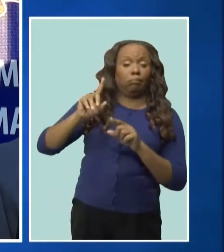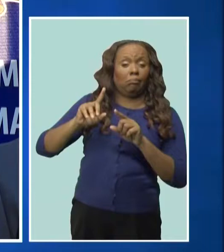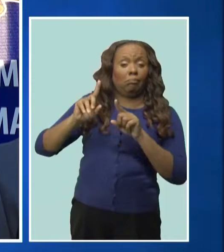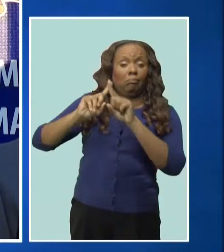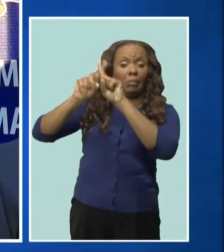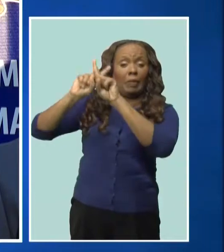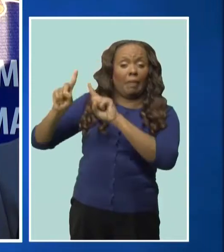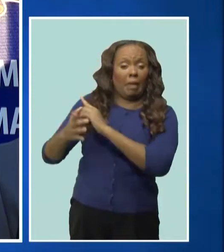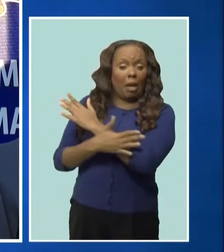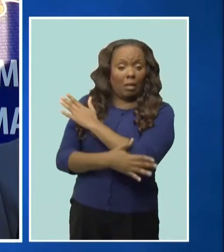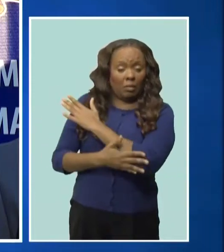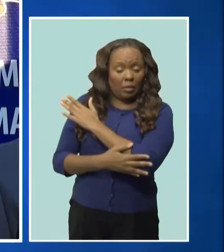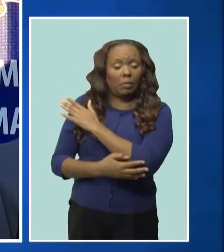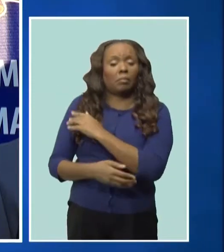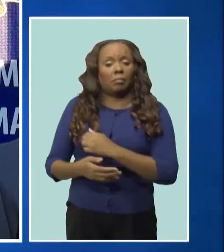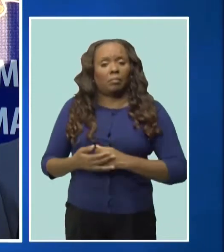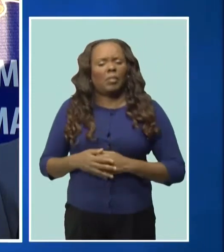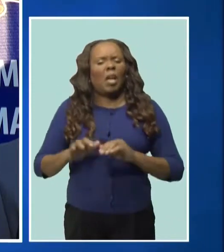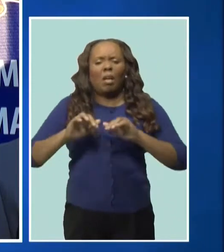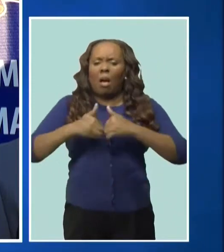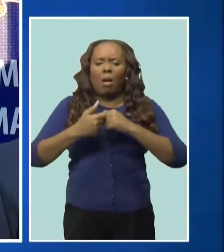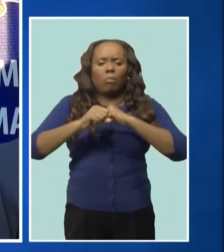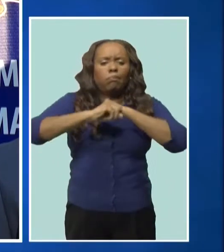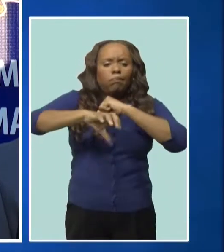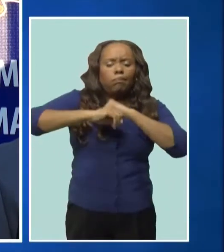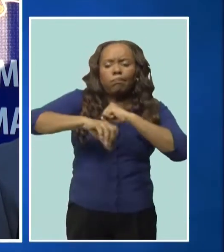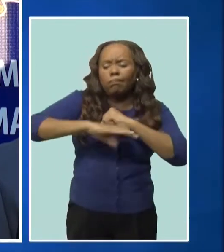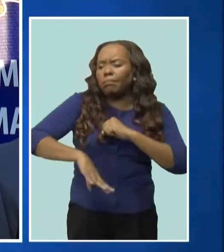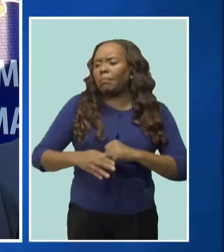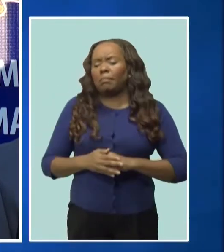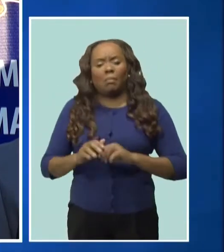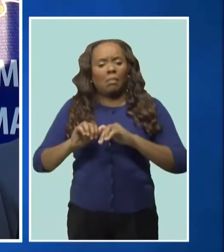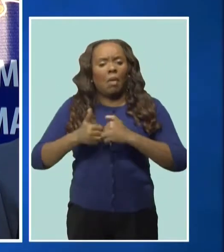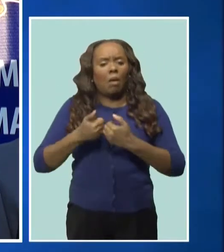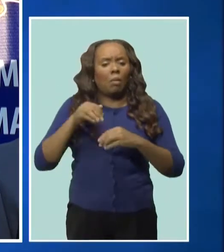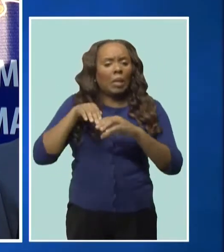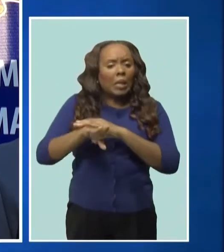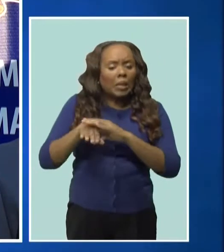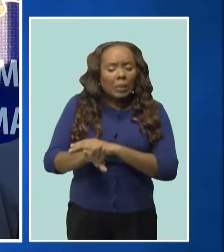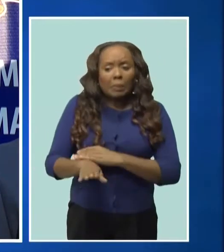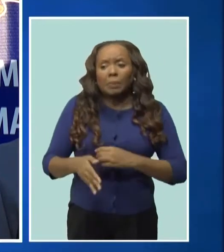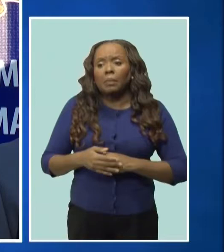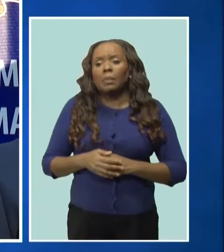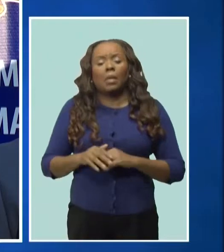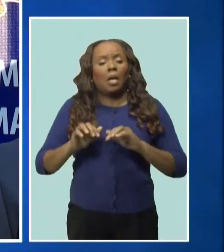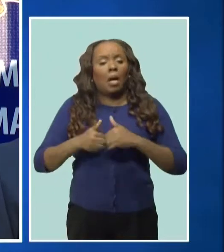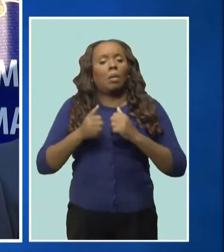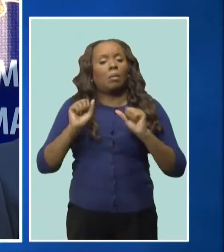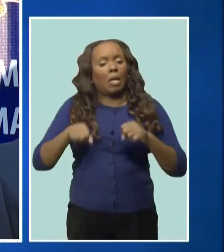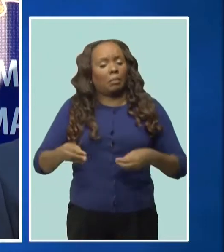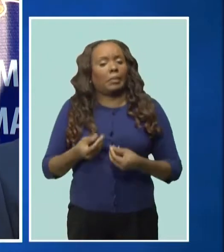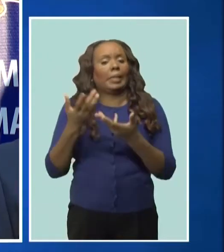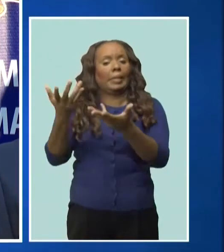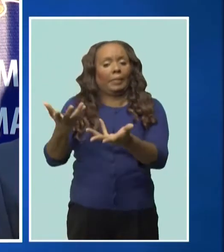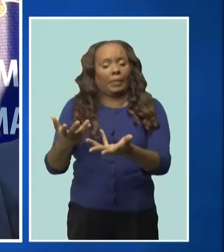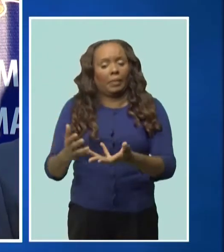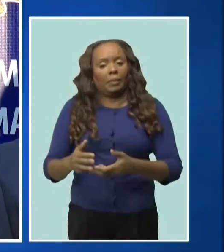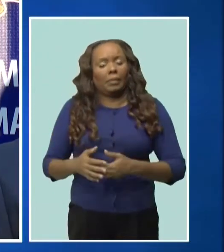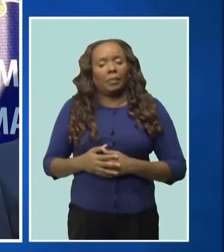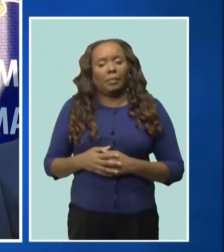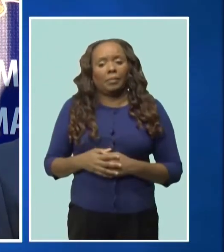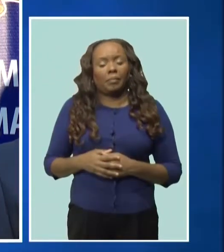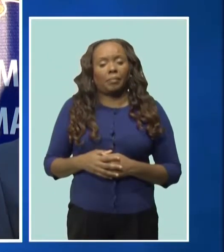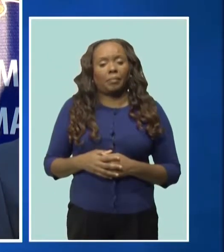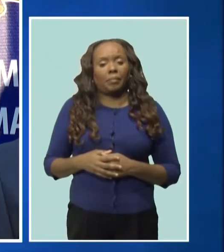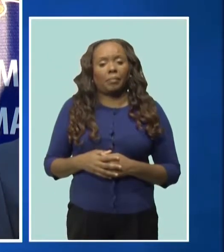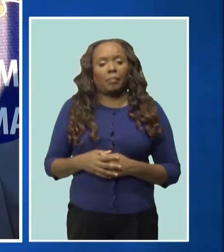known to everybody else, how to make it accessible to everybody else, how to make it deliverable to everybody else, at which point